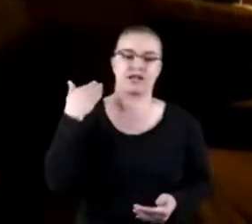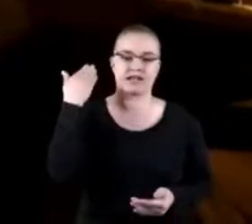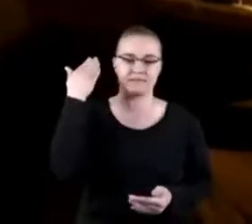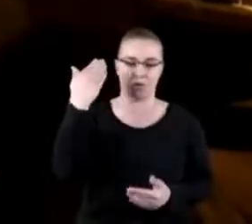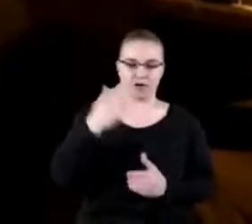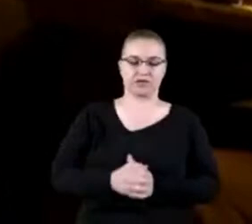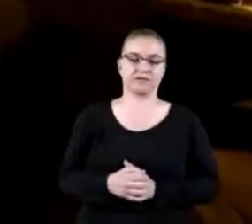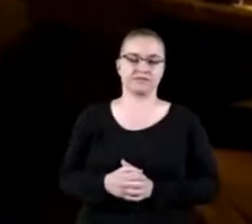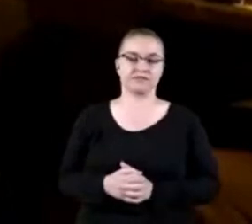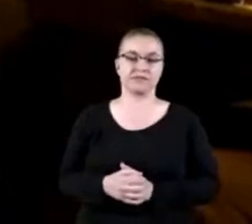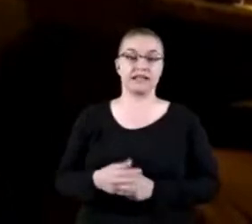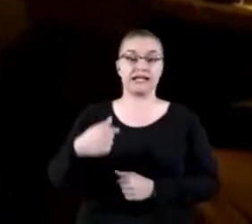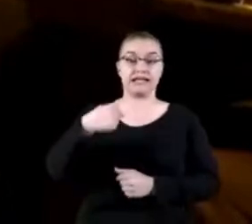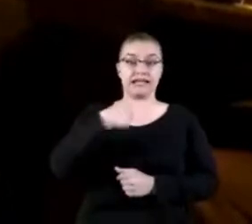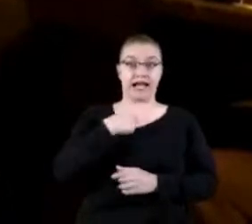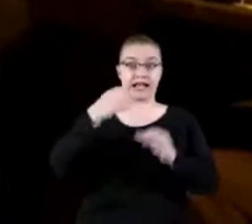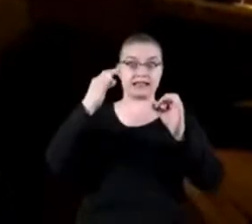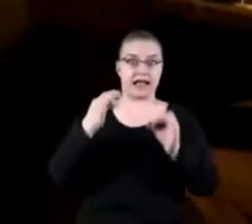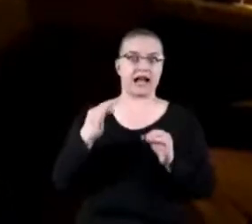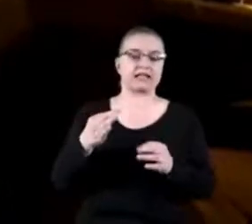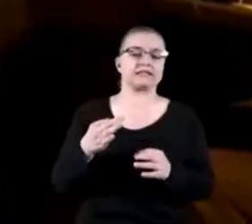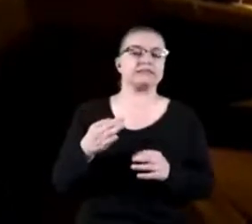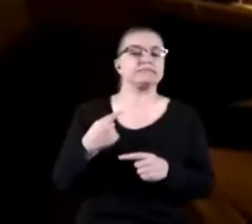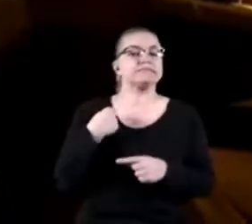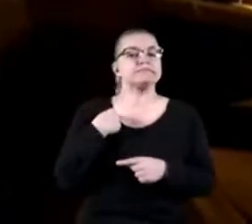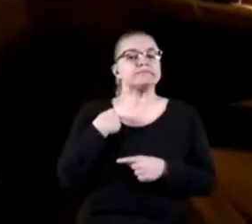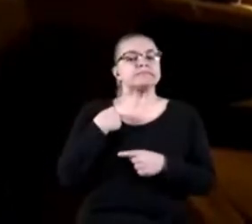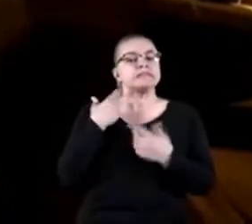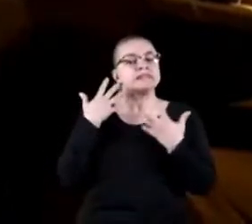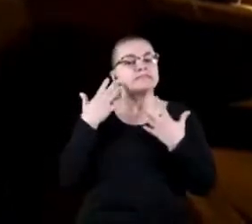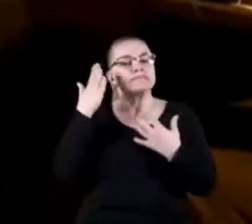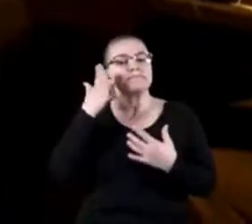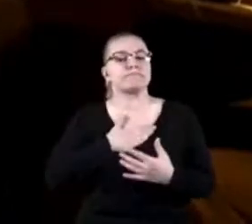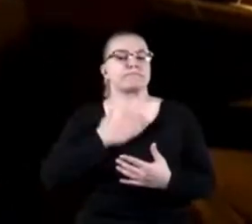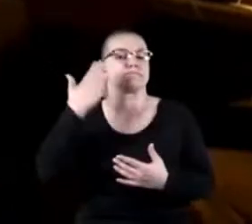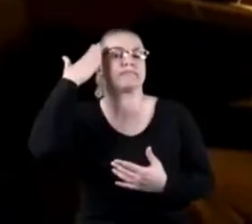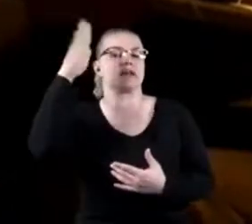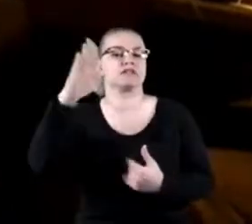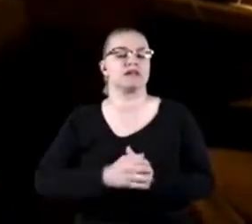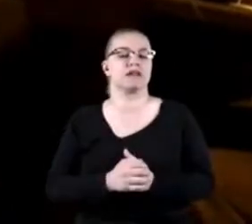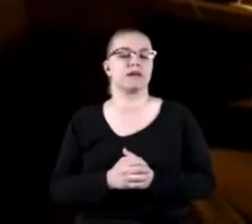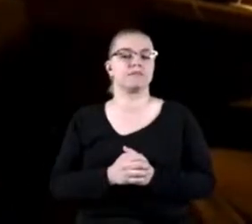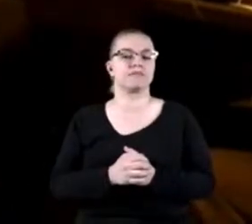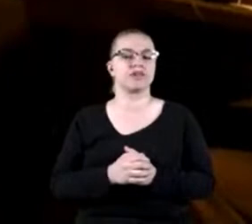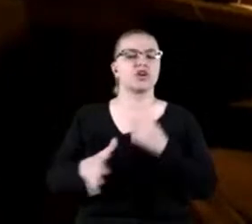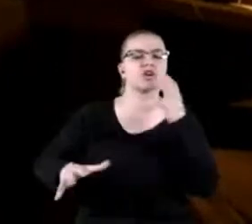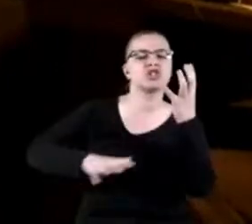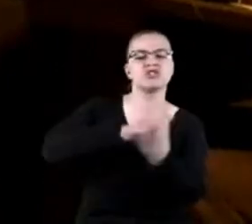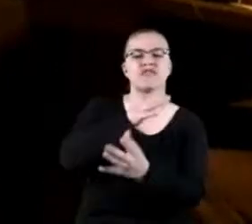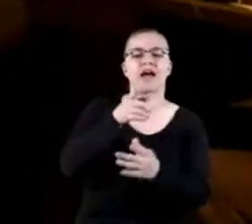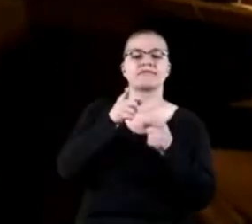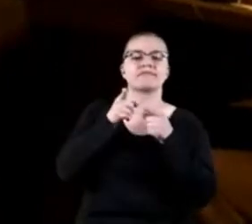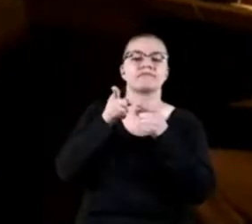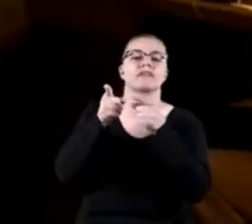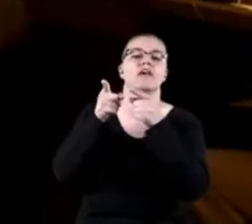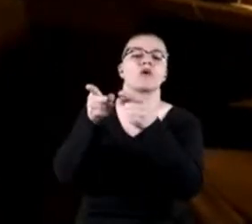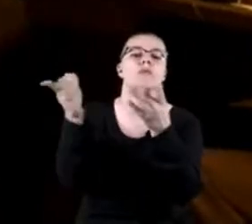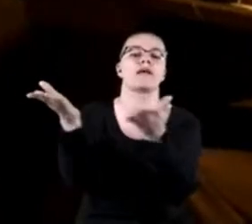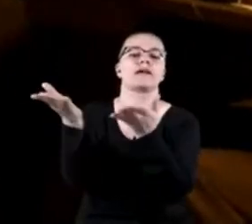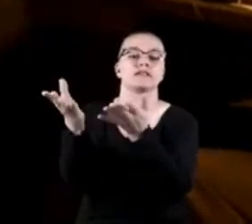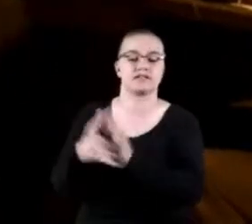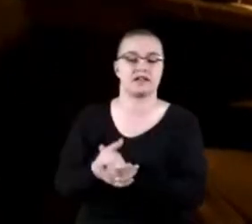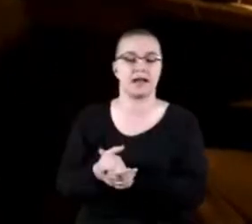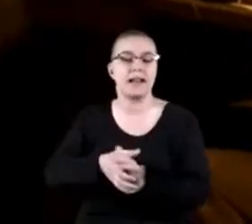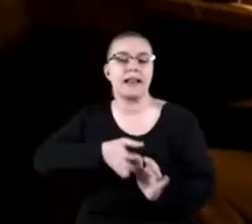the presentation that of course the world is heading towards having a better and resilient urban